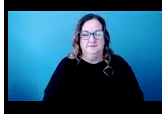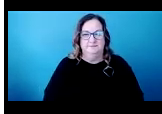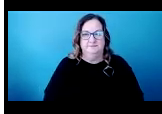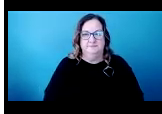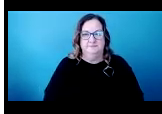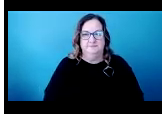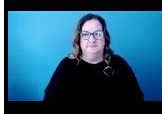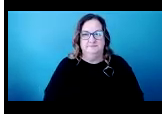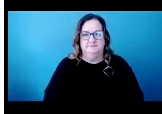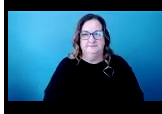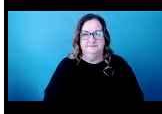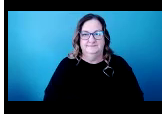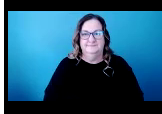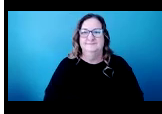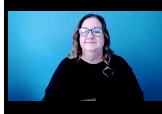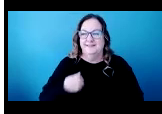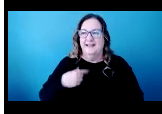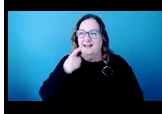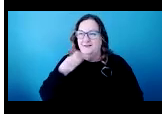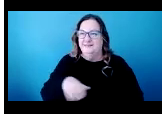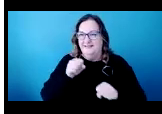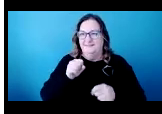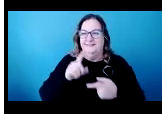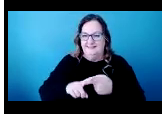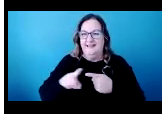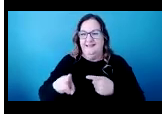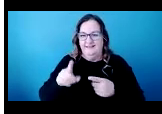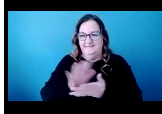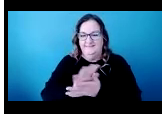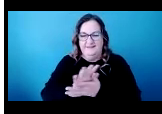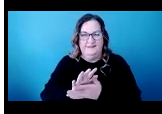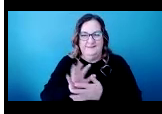Well, I guess I will take over for a minute until she comes back.